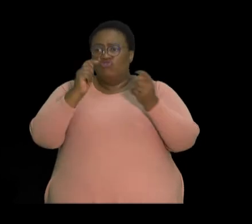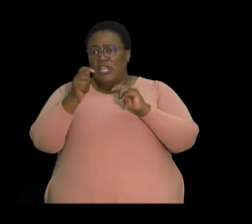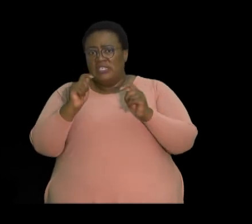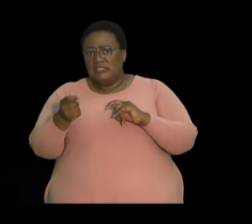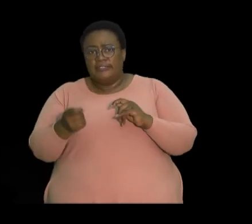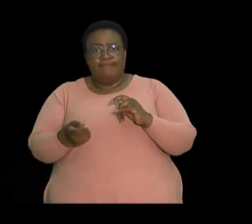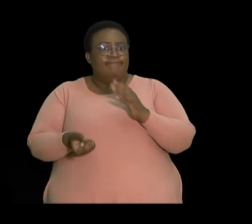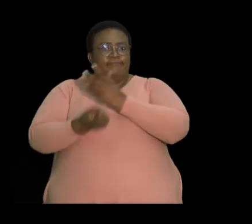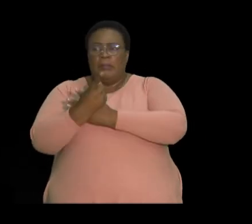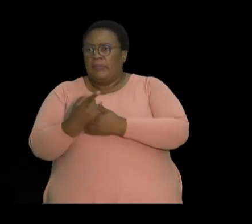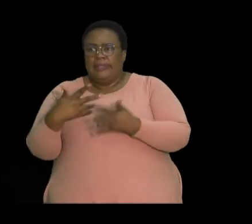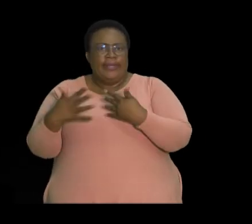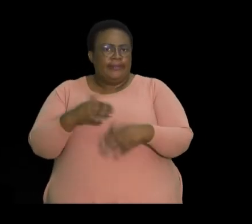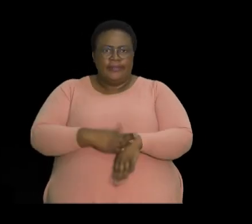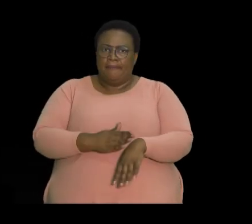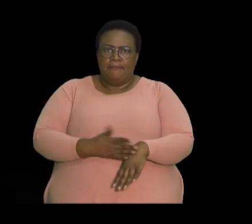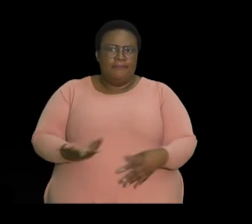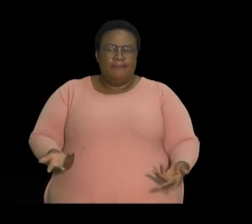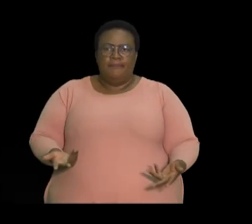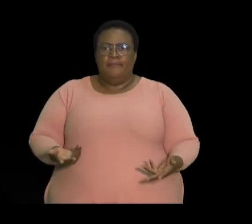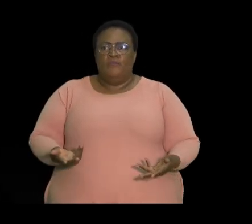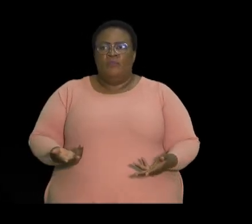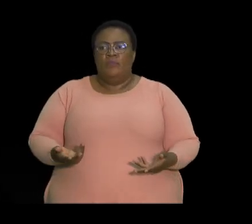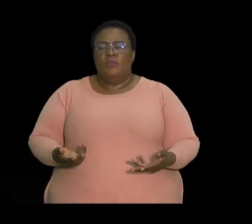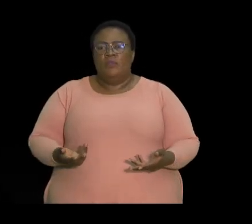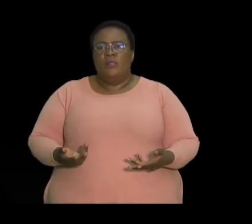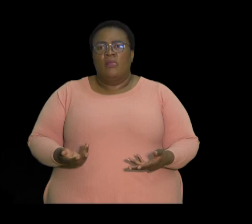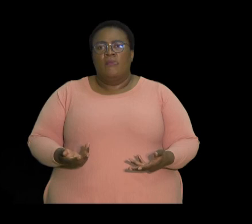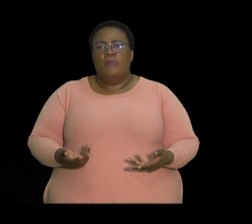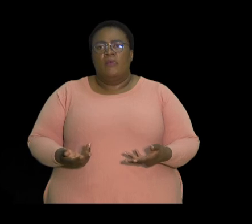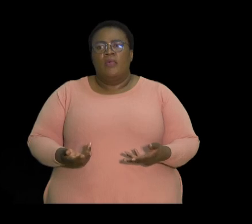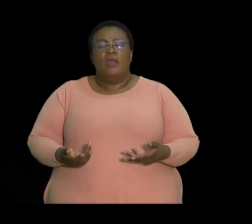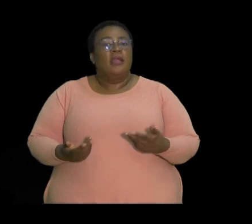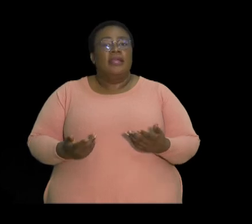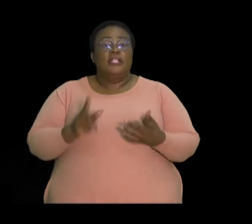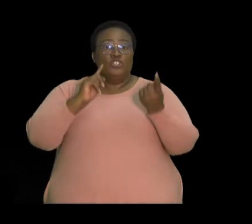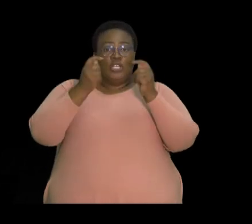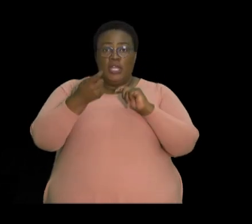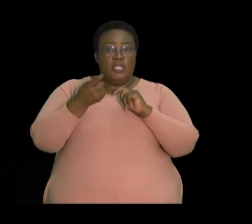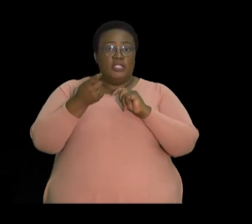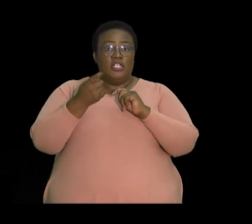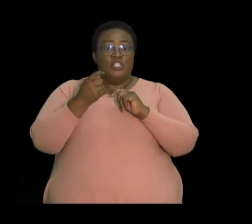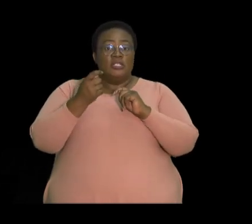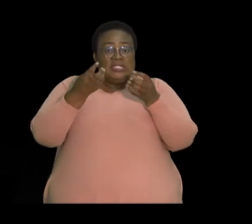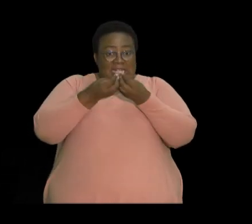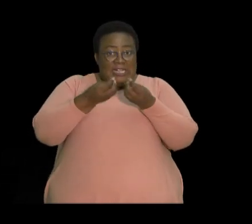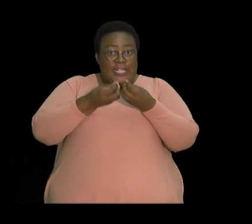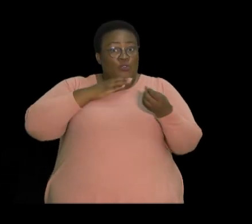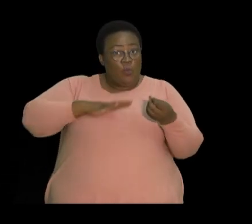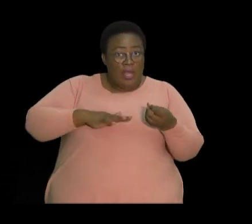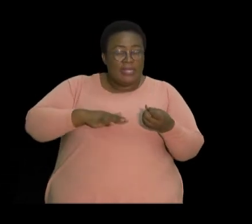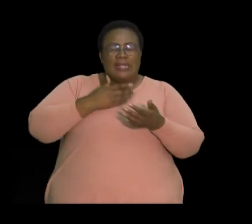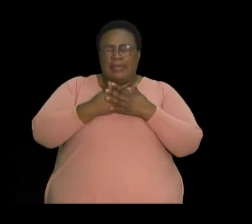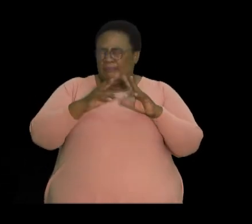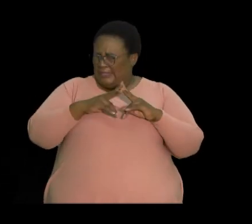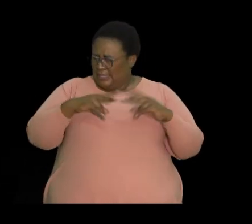the change can be uncertain and volatile, meaning the change cannot really always be what we want. It can